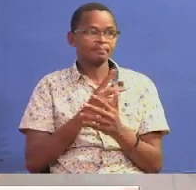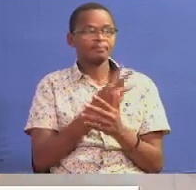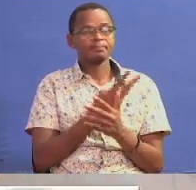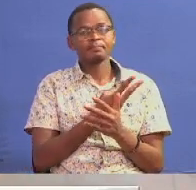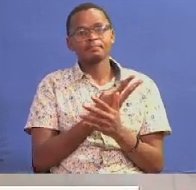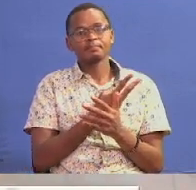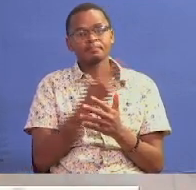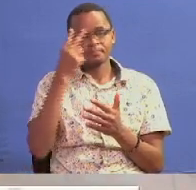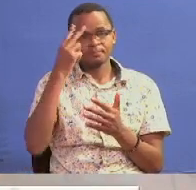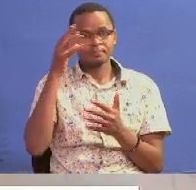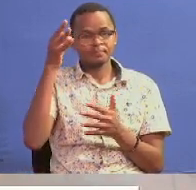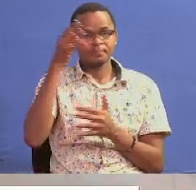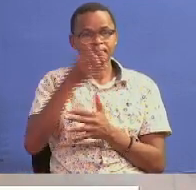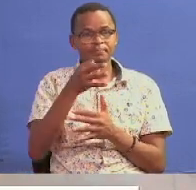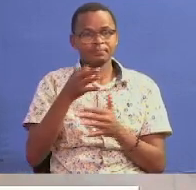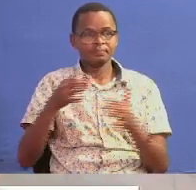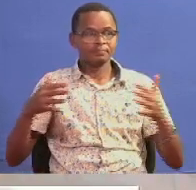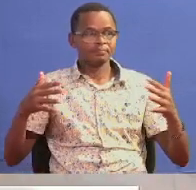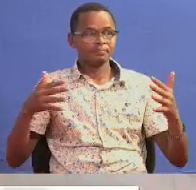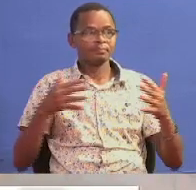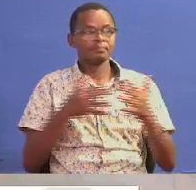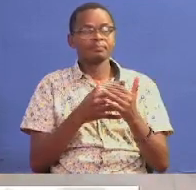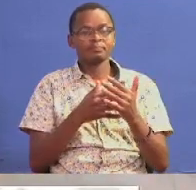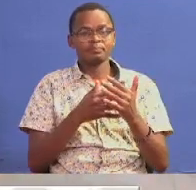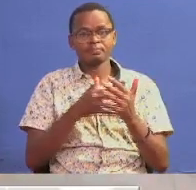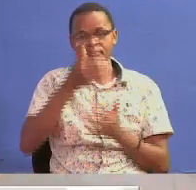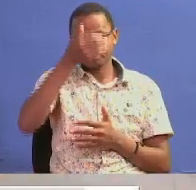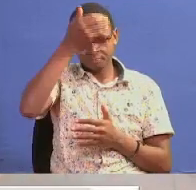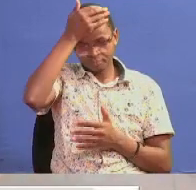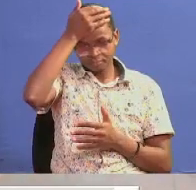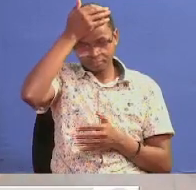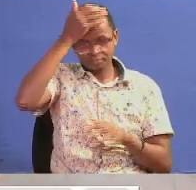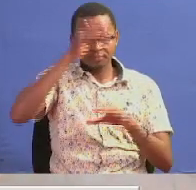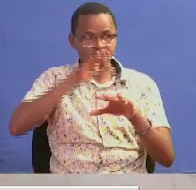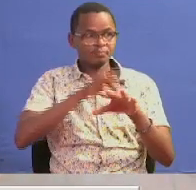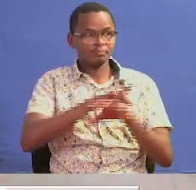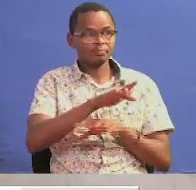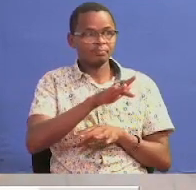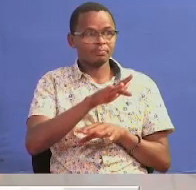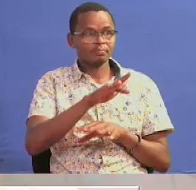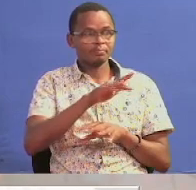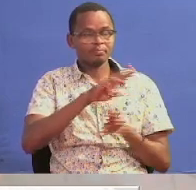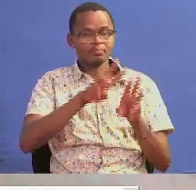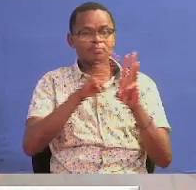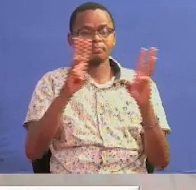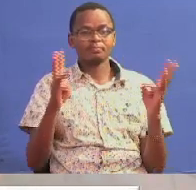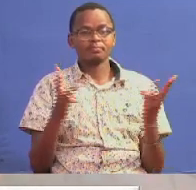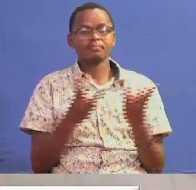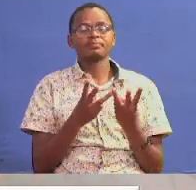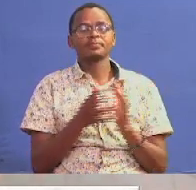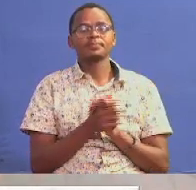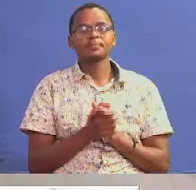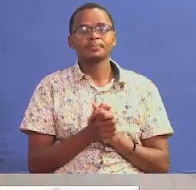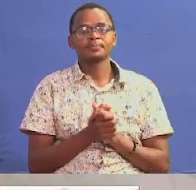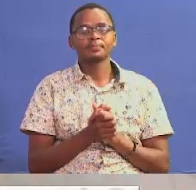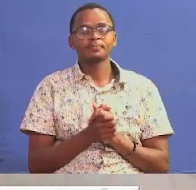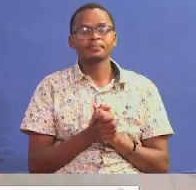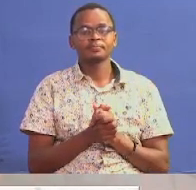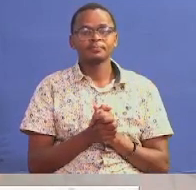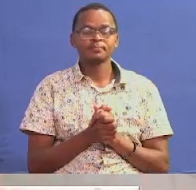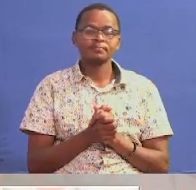we look forward to combat even more diseases that affect us globally?